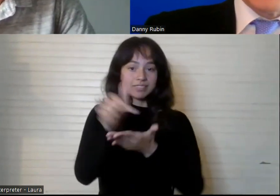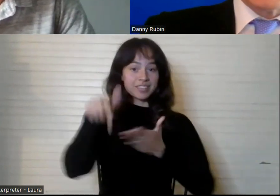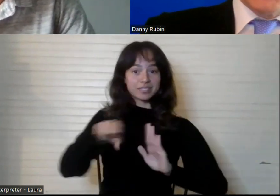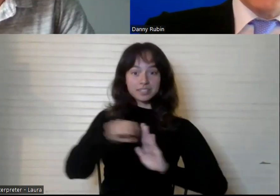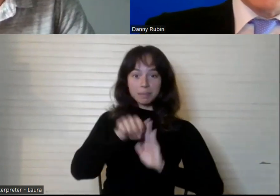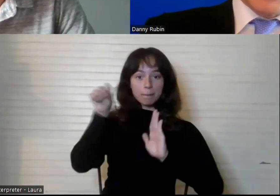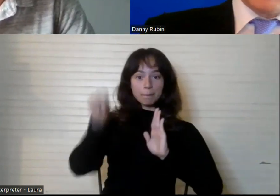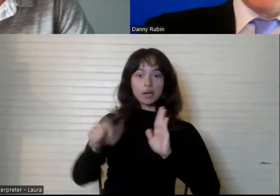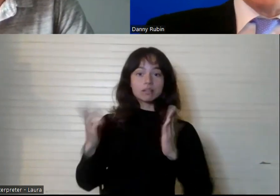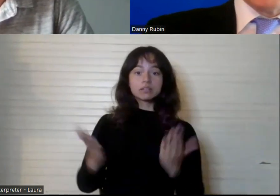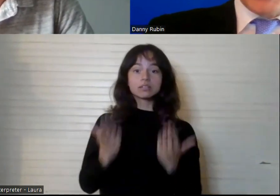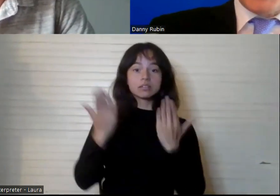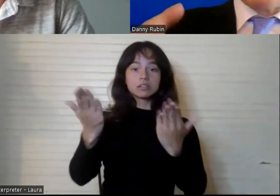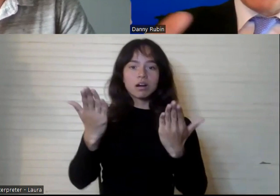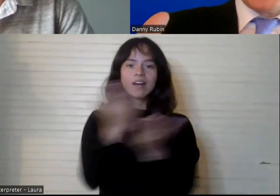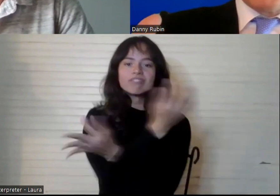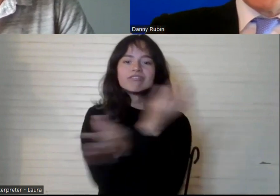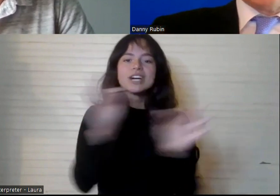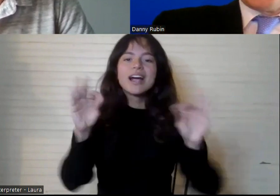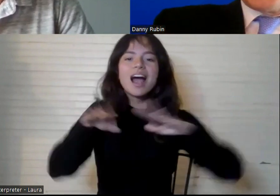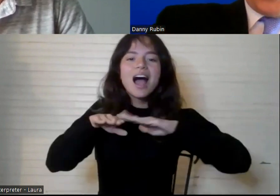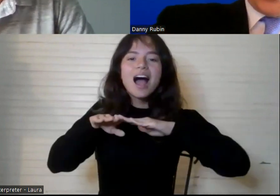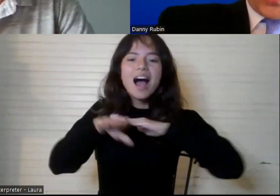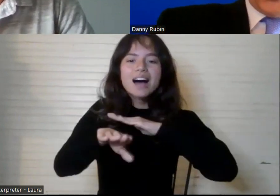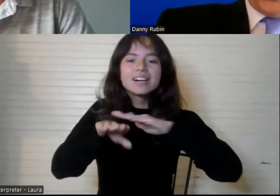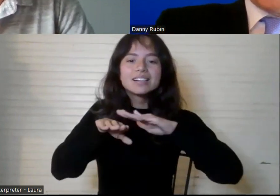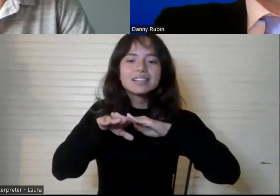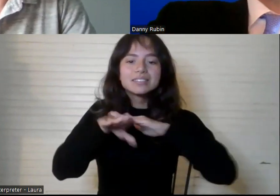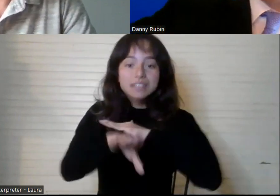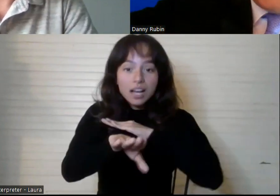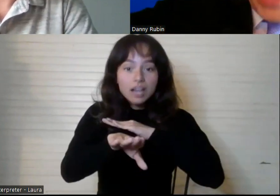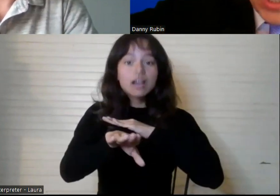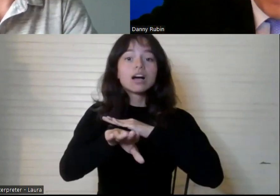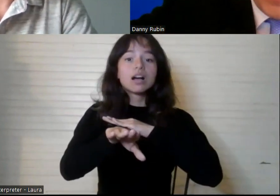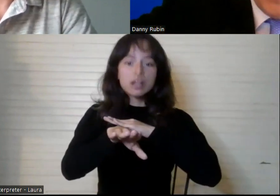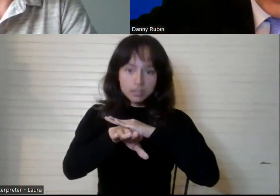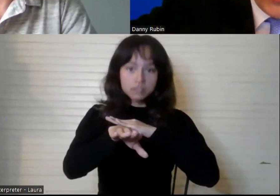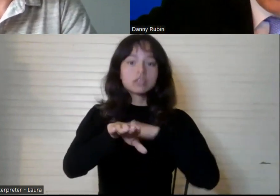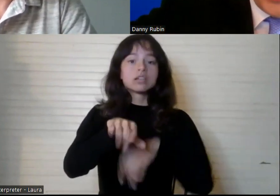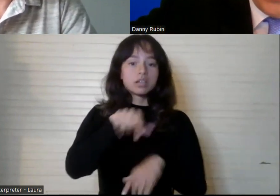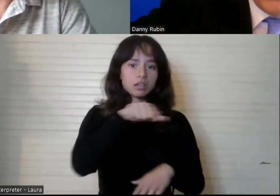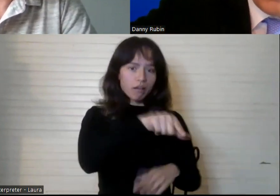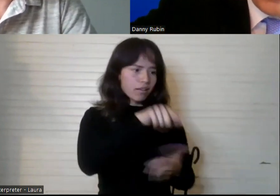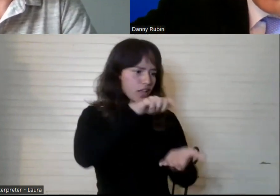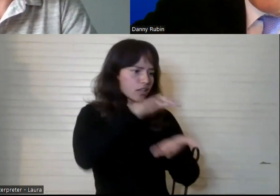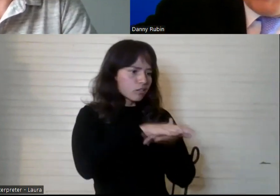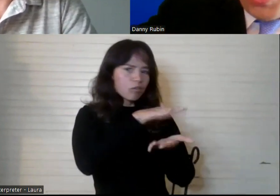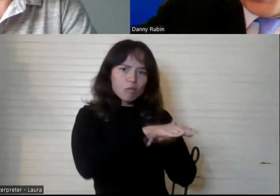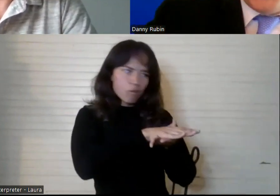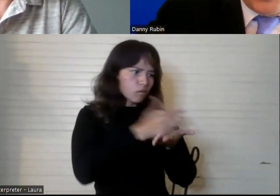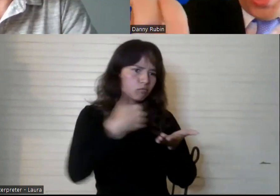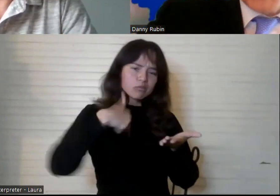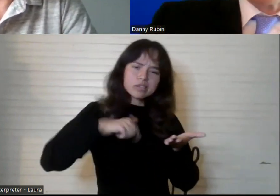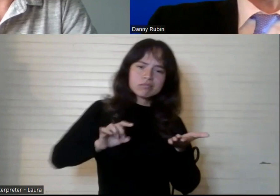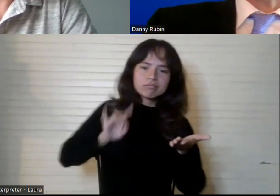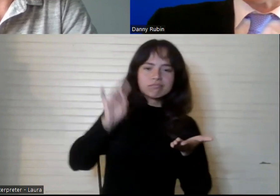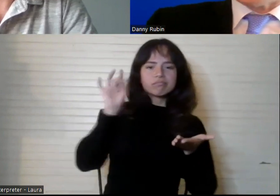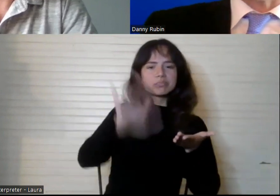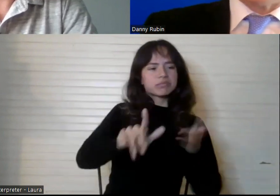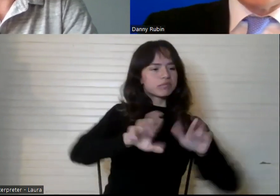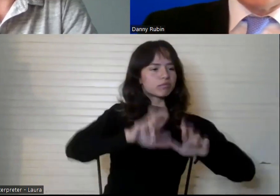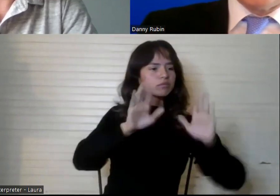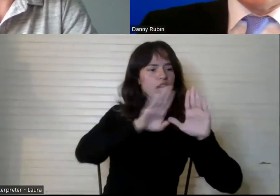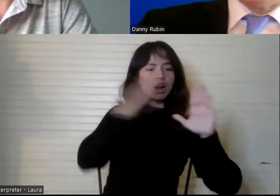free access to this library. This is a paid resource for the school for the next upcoming school year, per cost